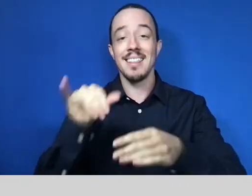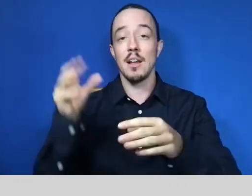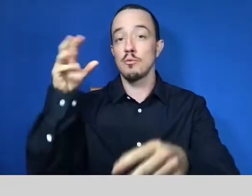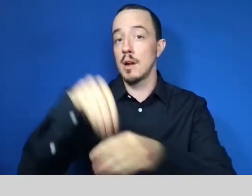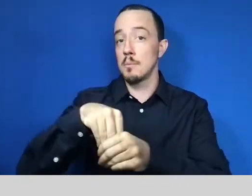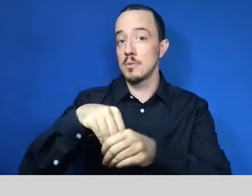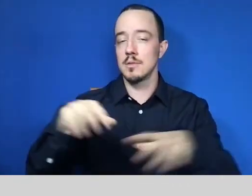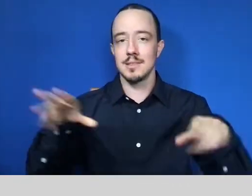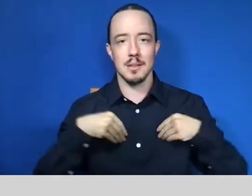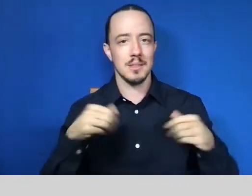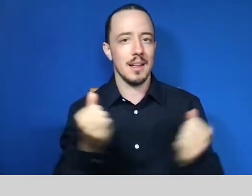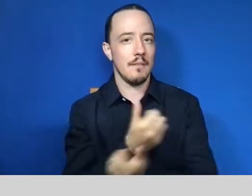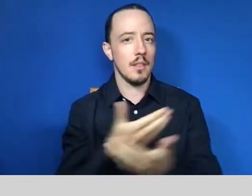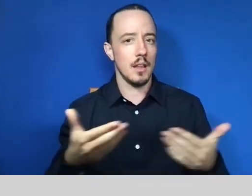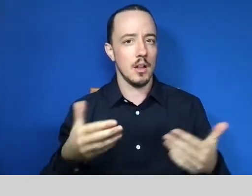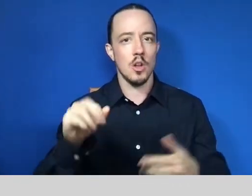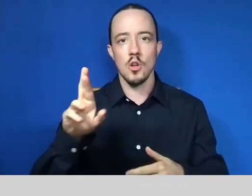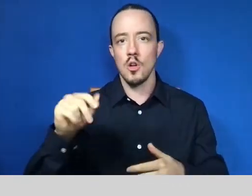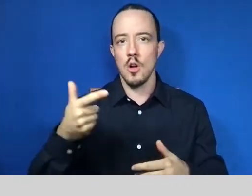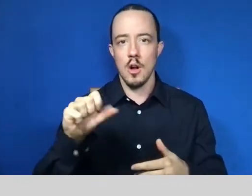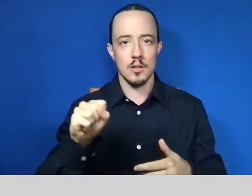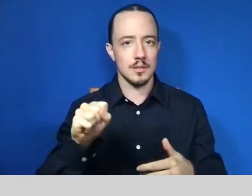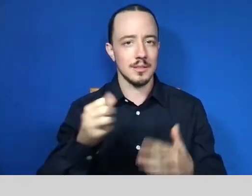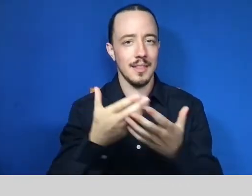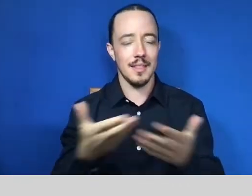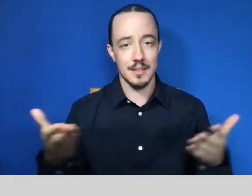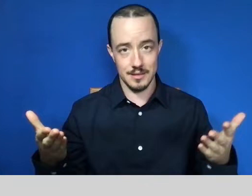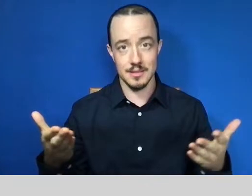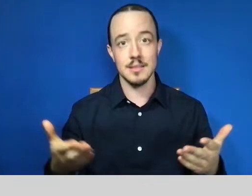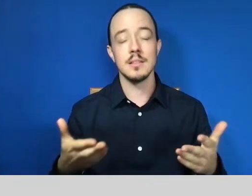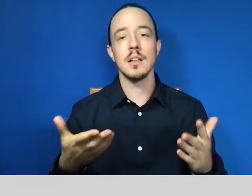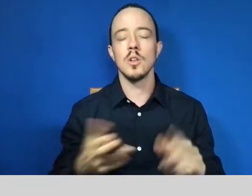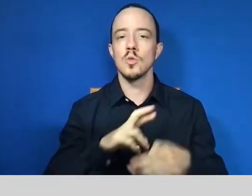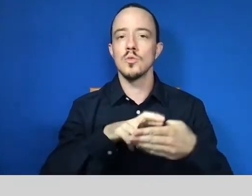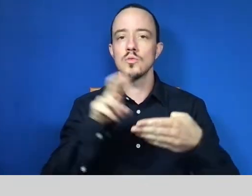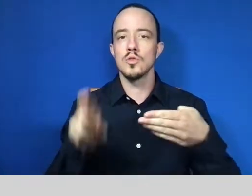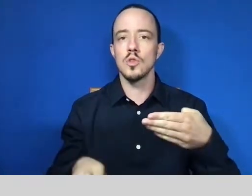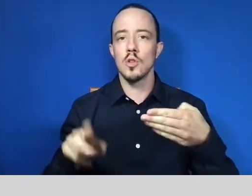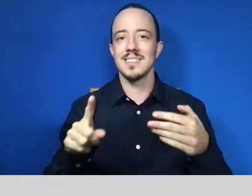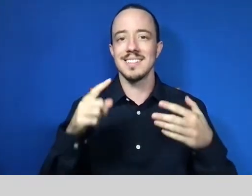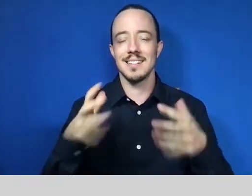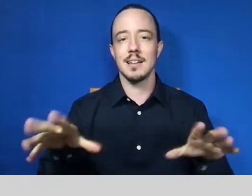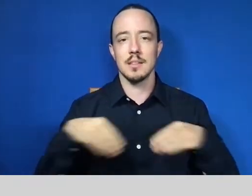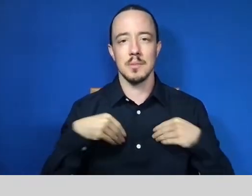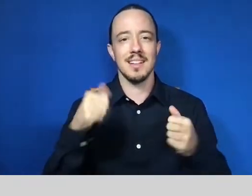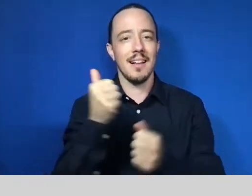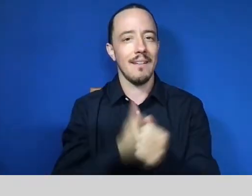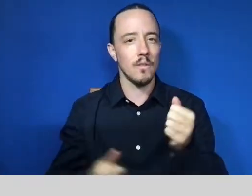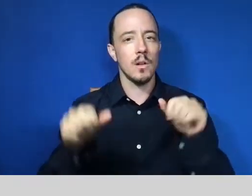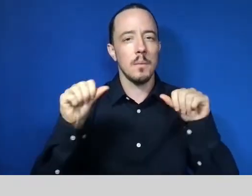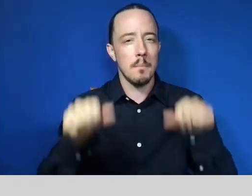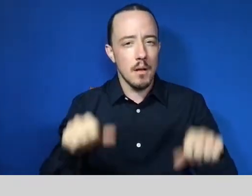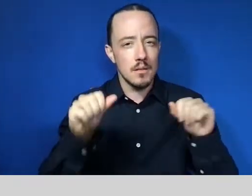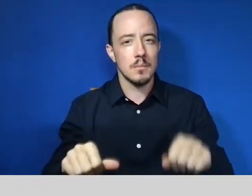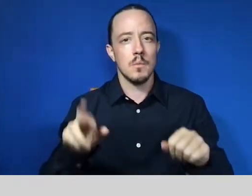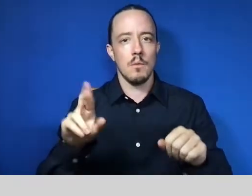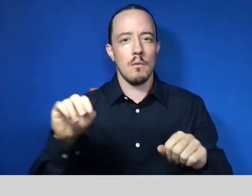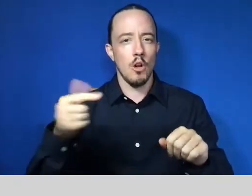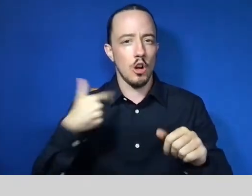accepts everything. It accepts arcs and quarks, which results in actually accepting every possible